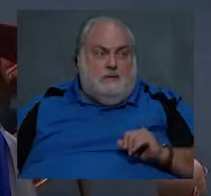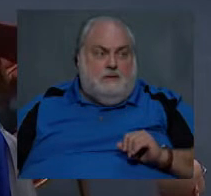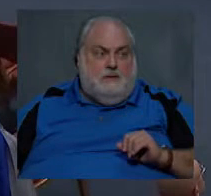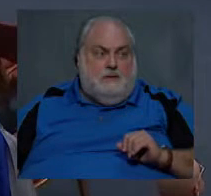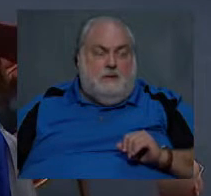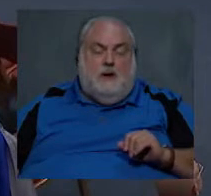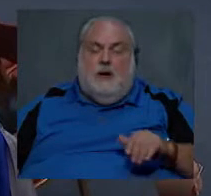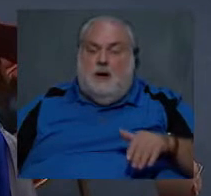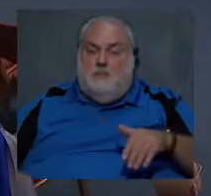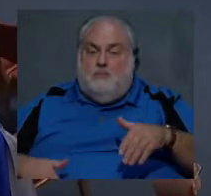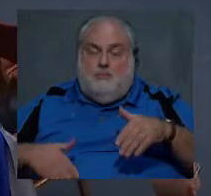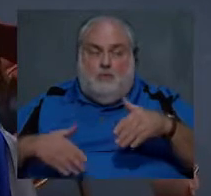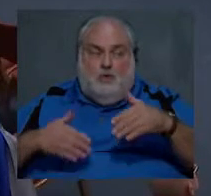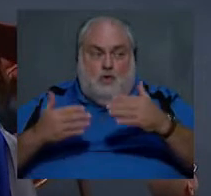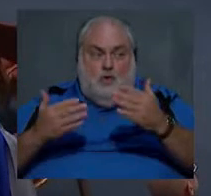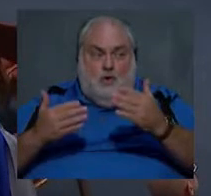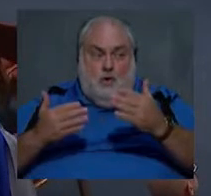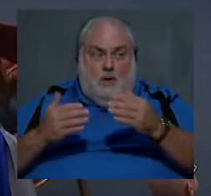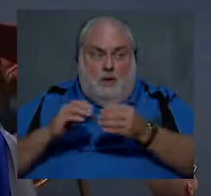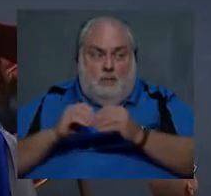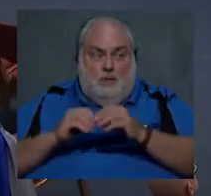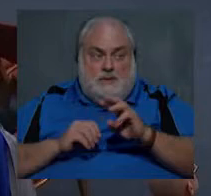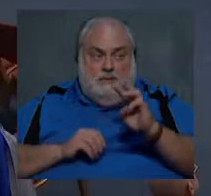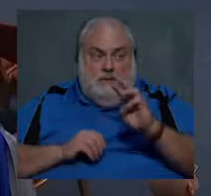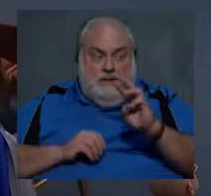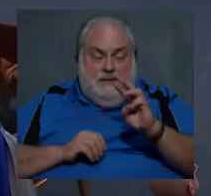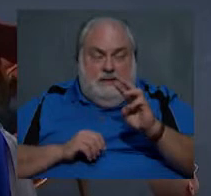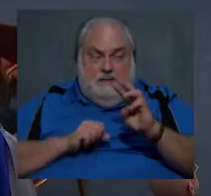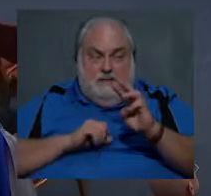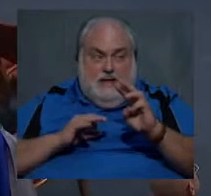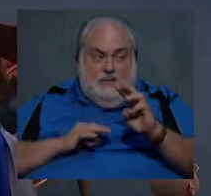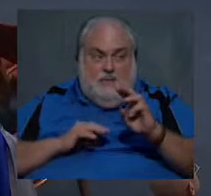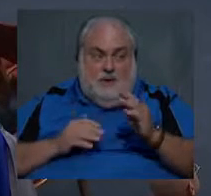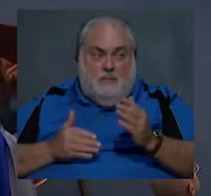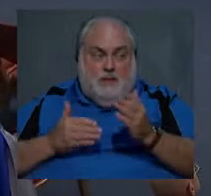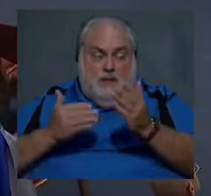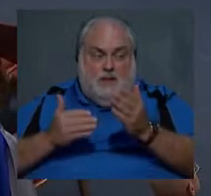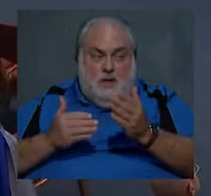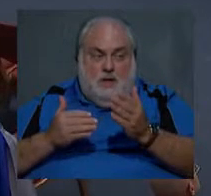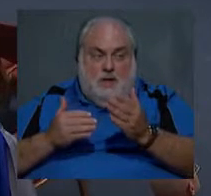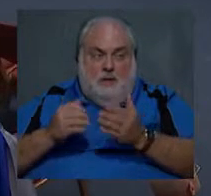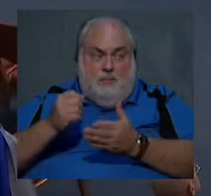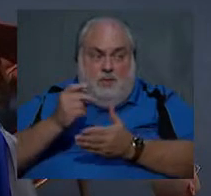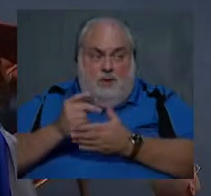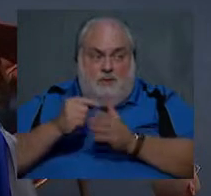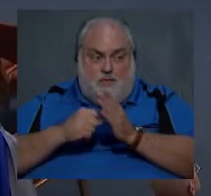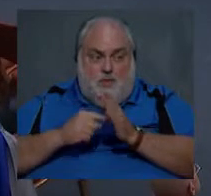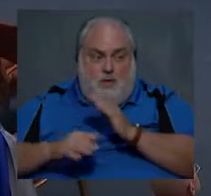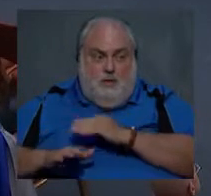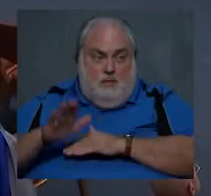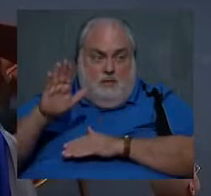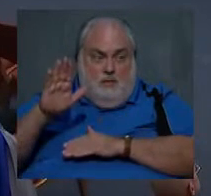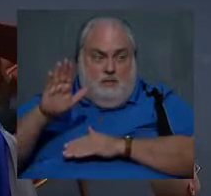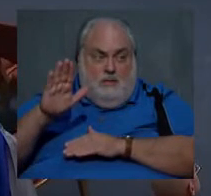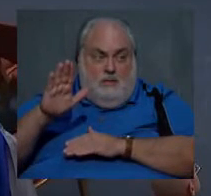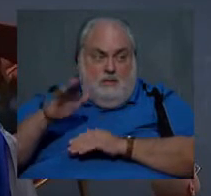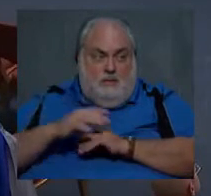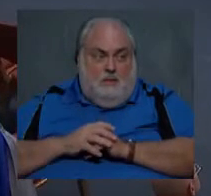We have a motion to approve this item, number 6, with staff recommendations. Those who approve, raise your hand.